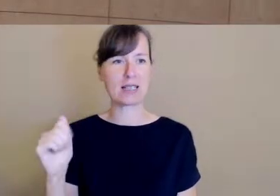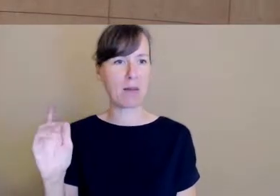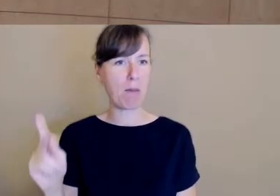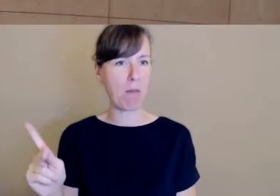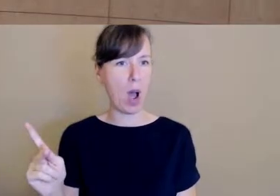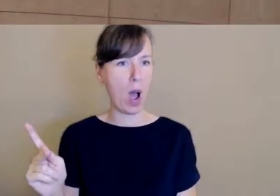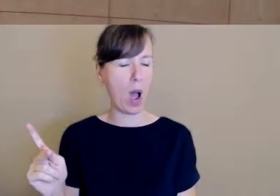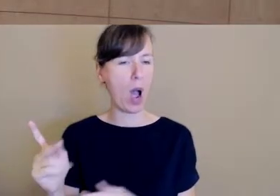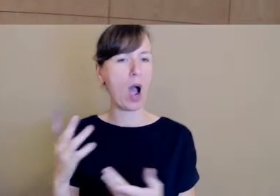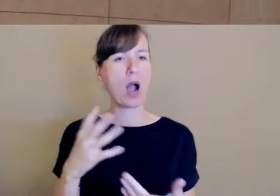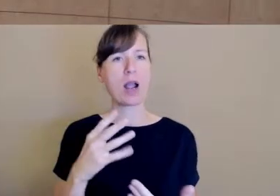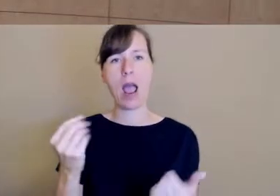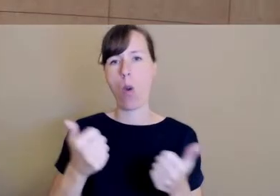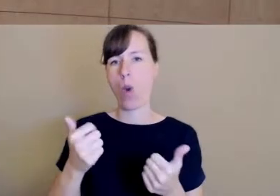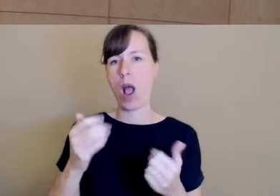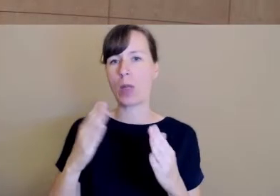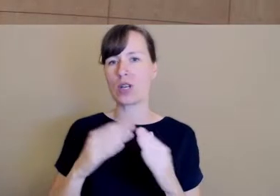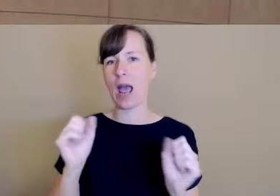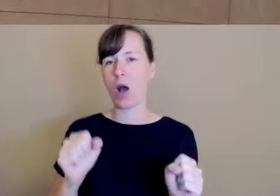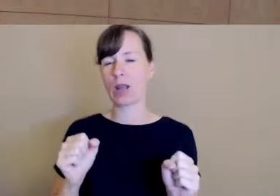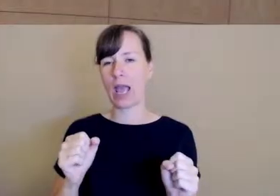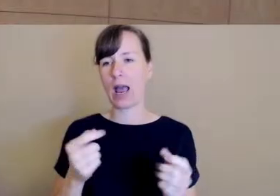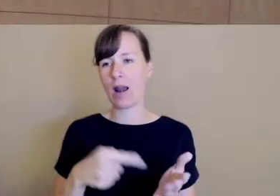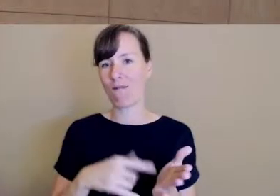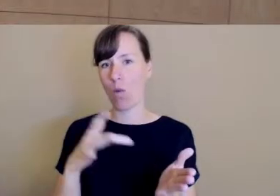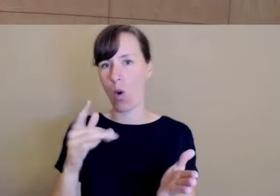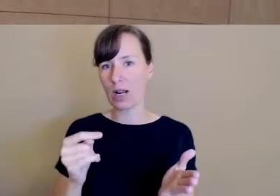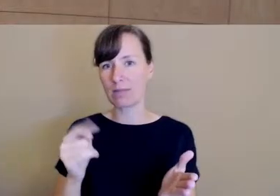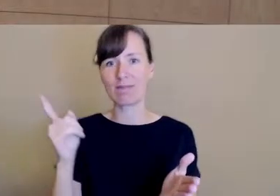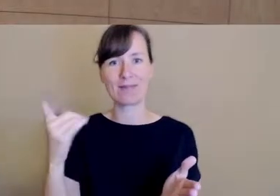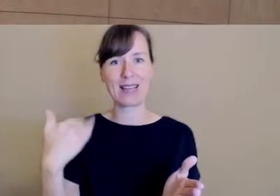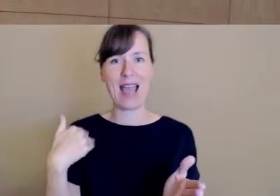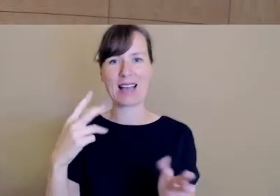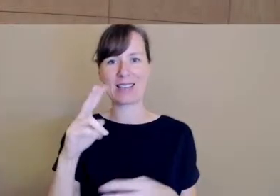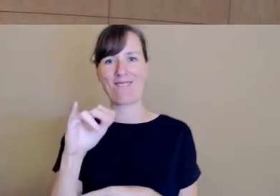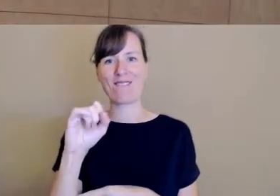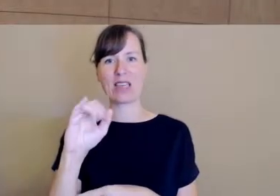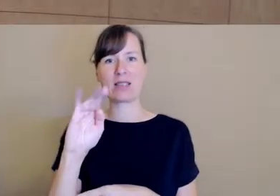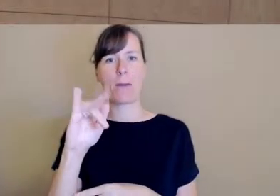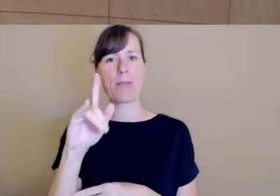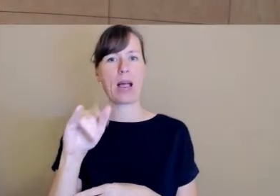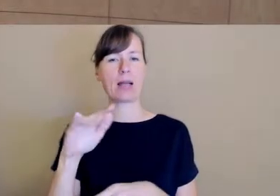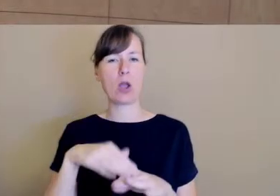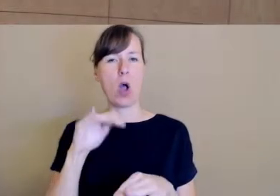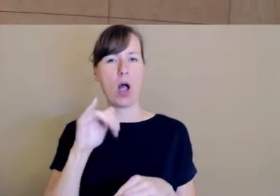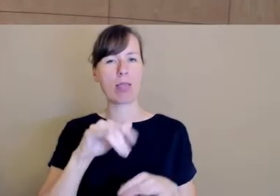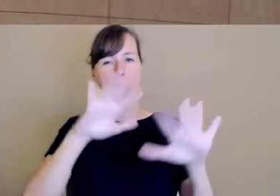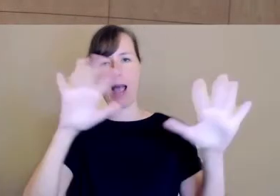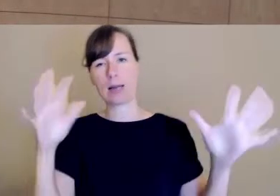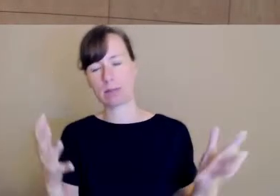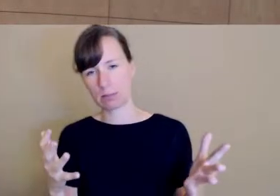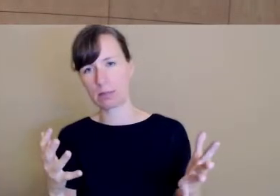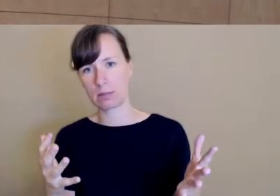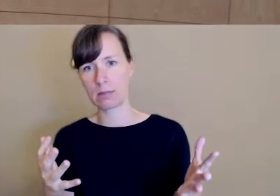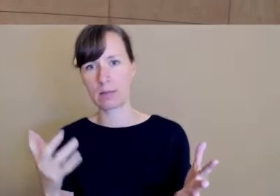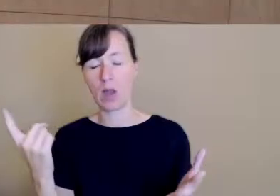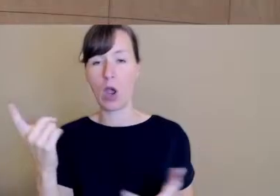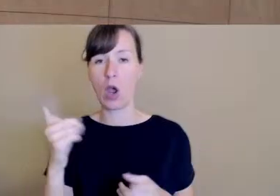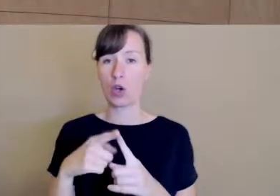because he's got visibility on all that. What to your point, writing it down is important because